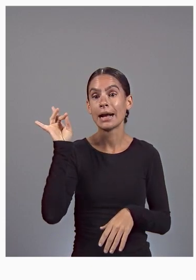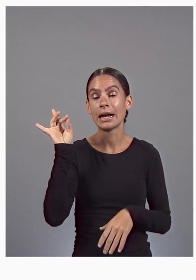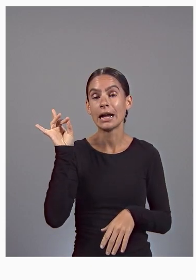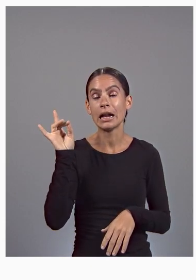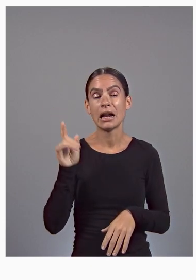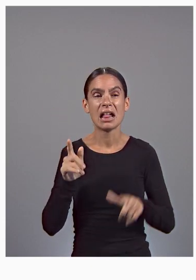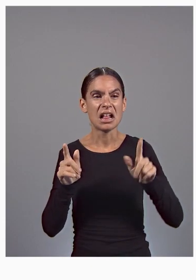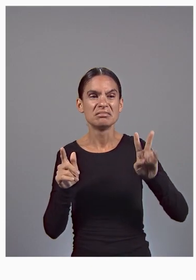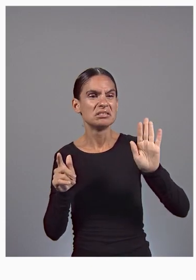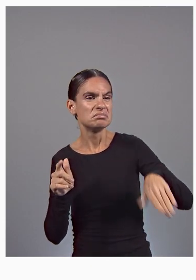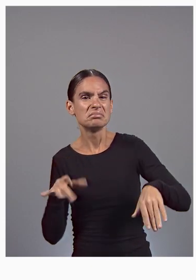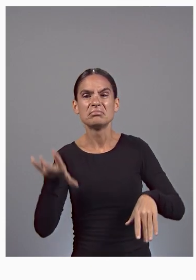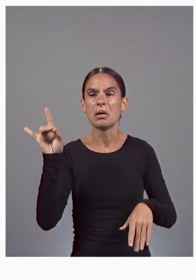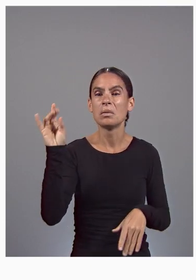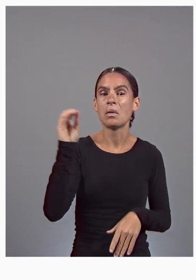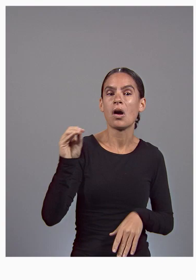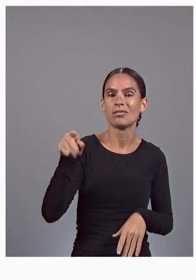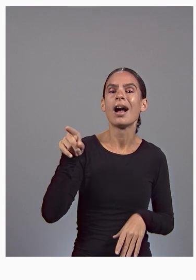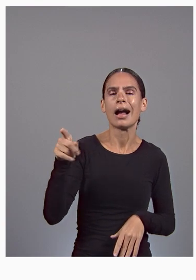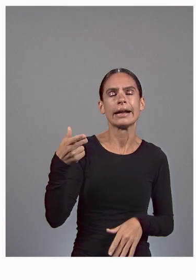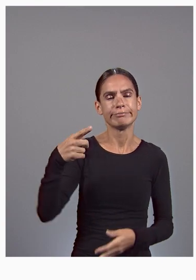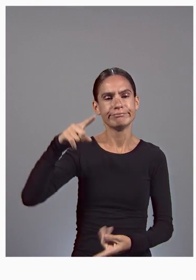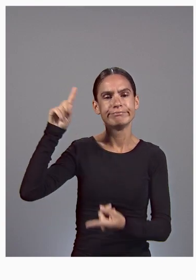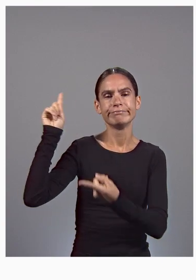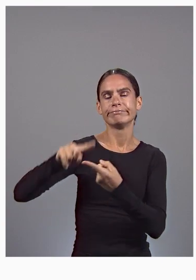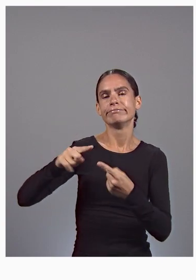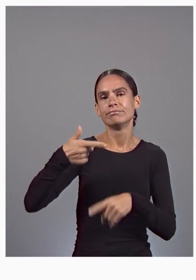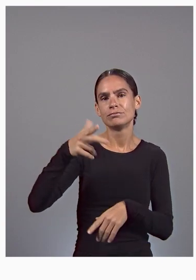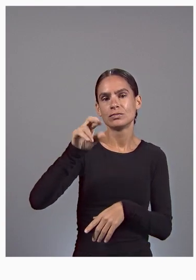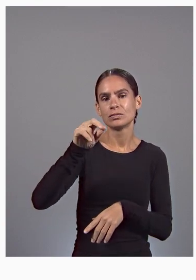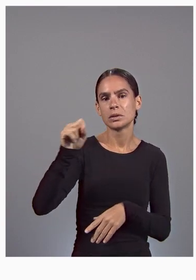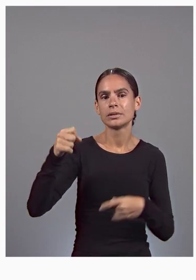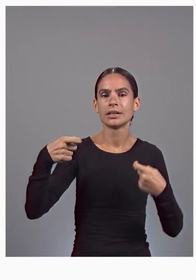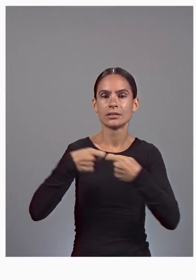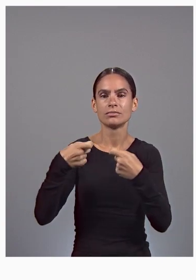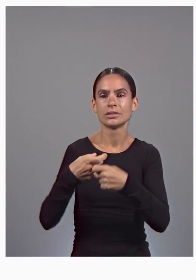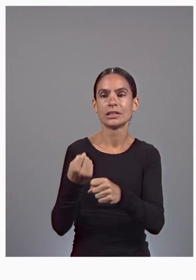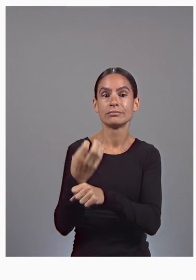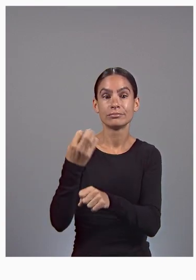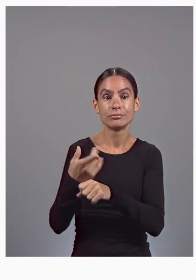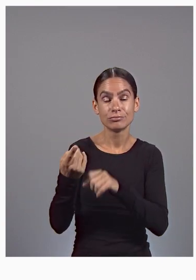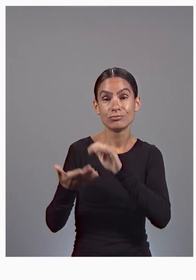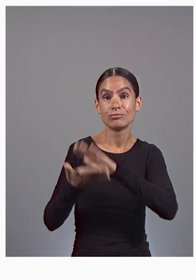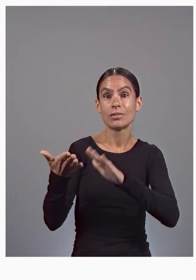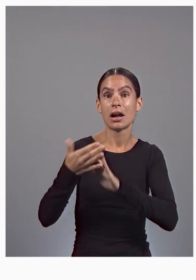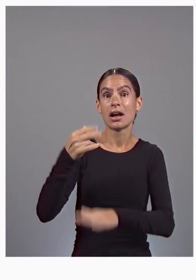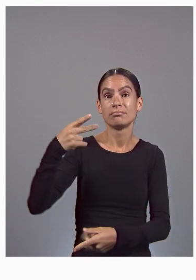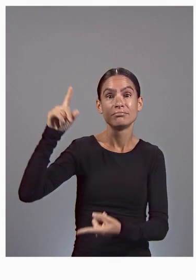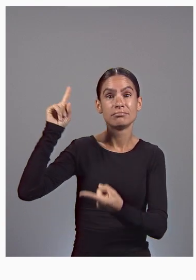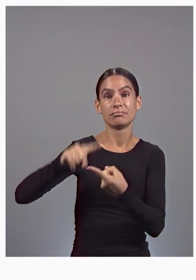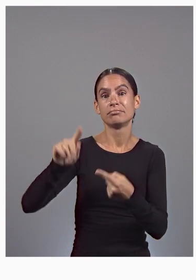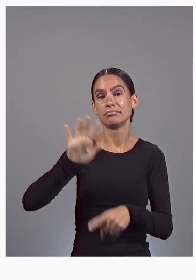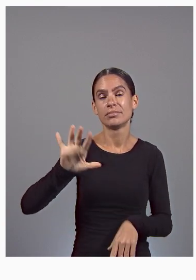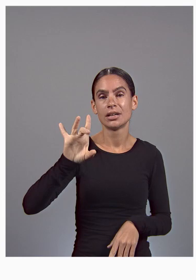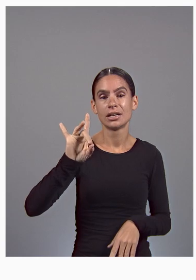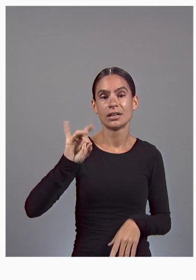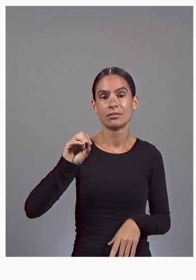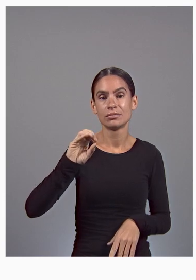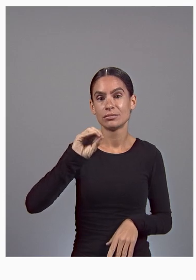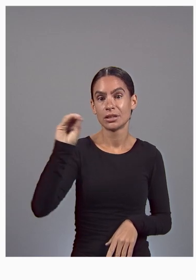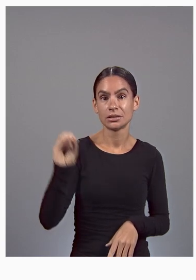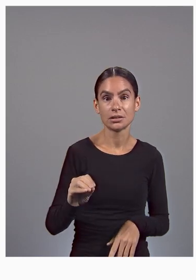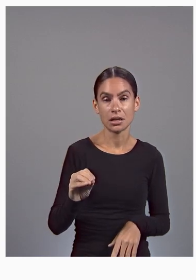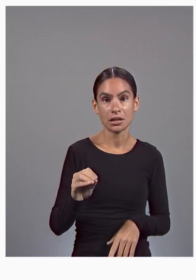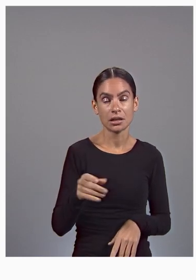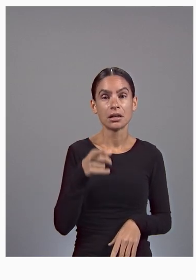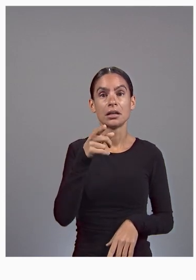over Las Vegas can reduce your gross electricity emissions of running that app by about 80%.